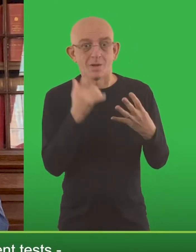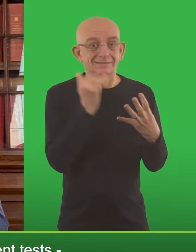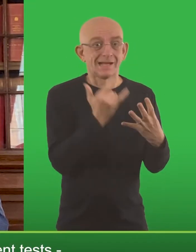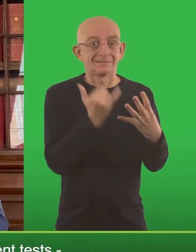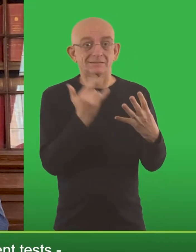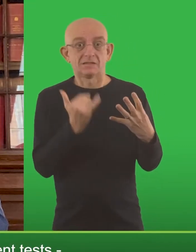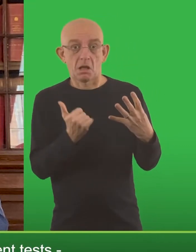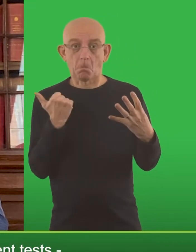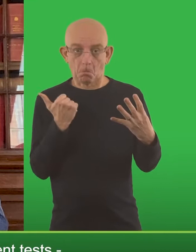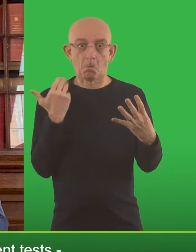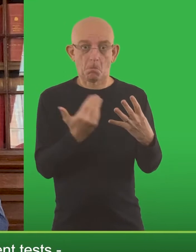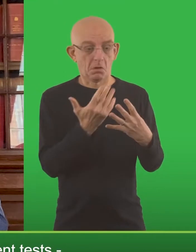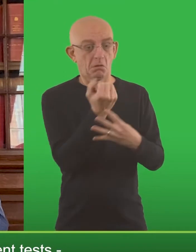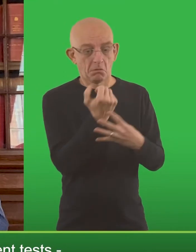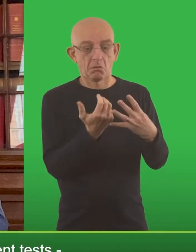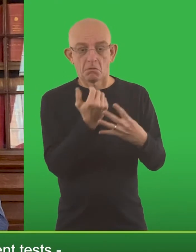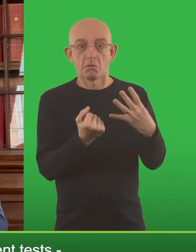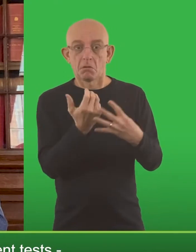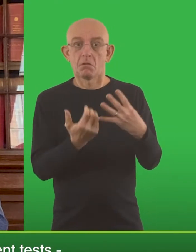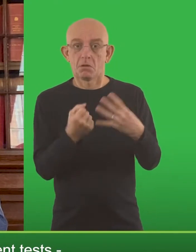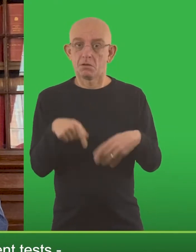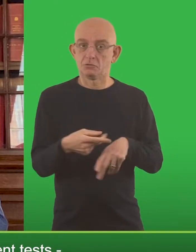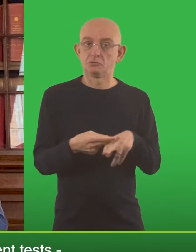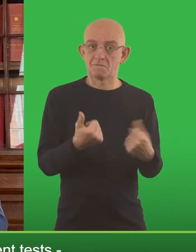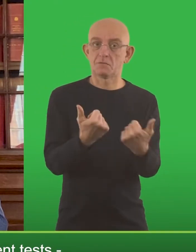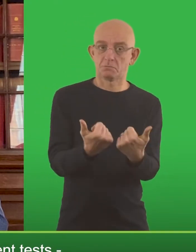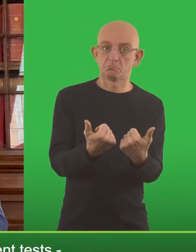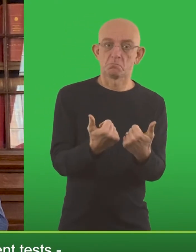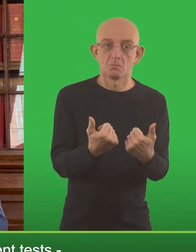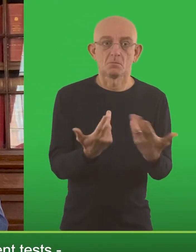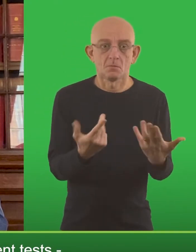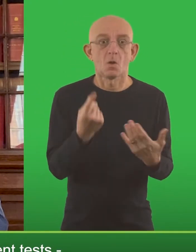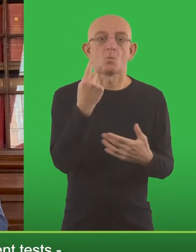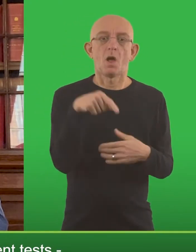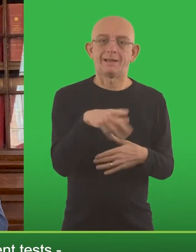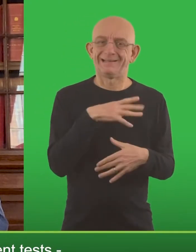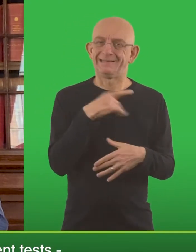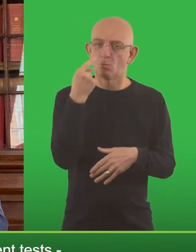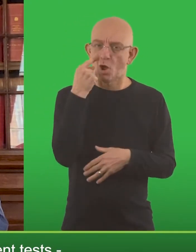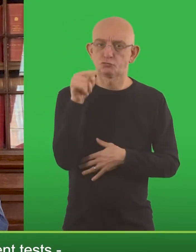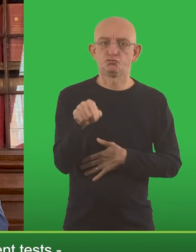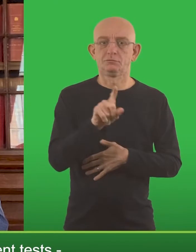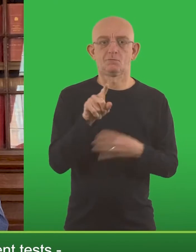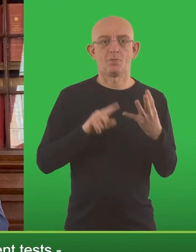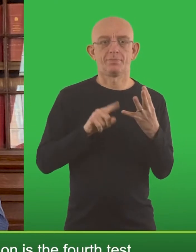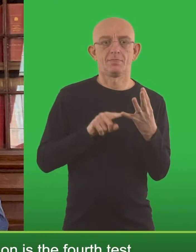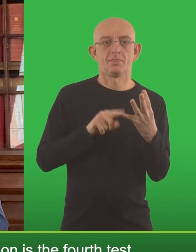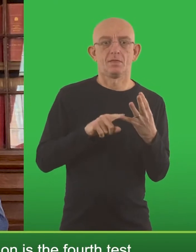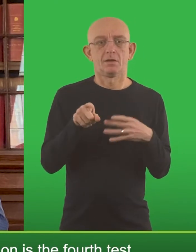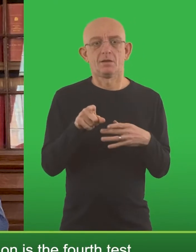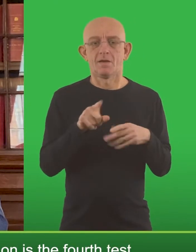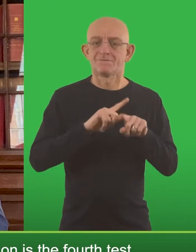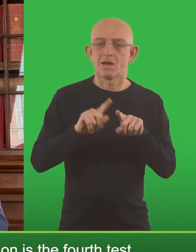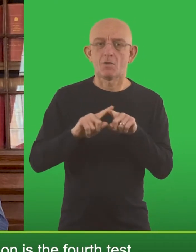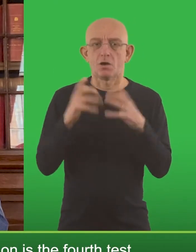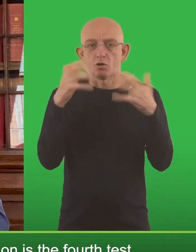So still, all up of the 4 government tests, I'm happy that all 4 of them are definitively met in Sheffield. The one that we